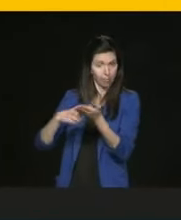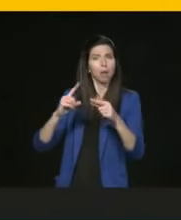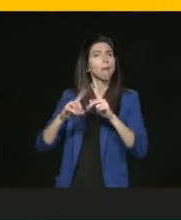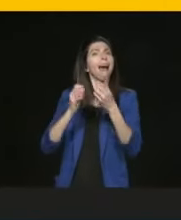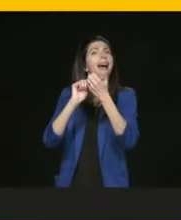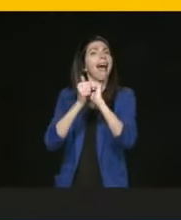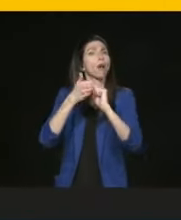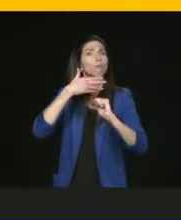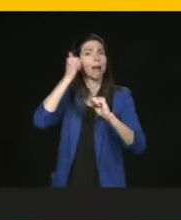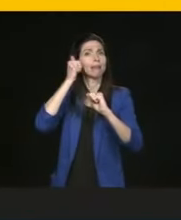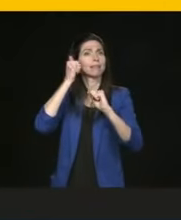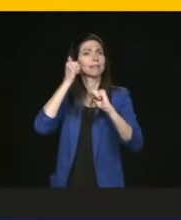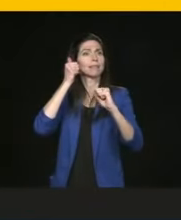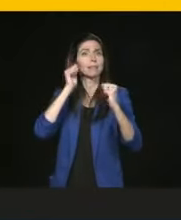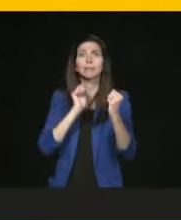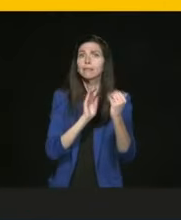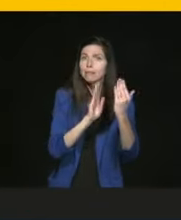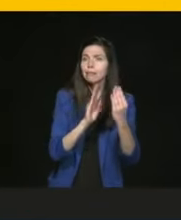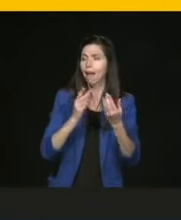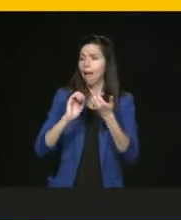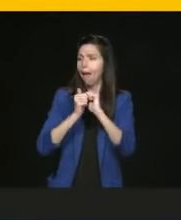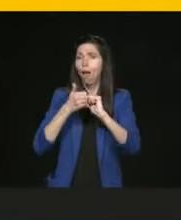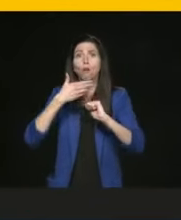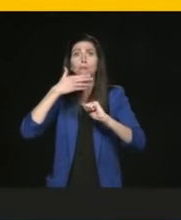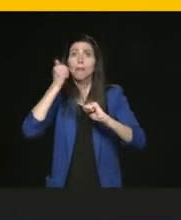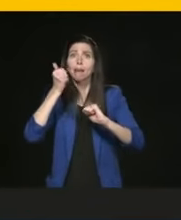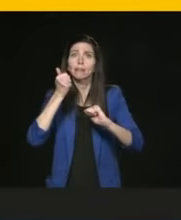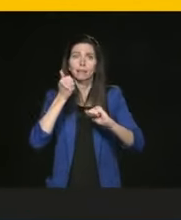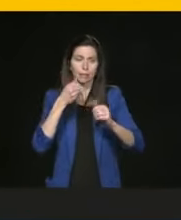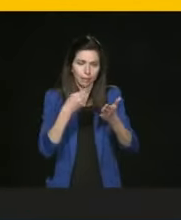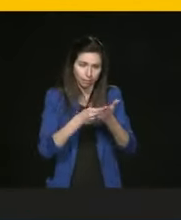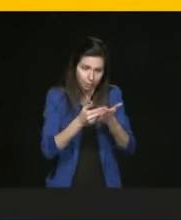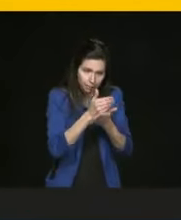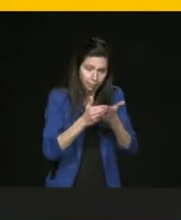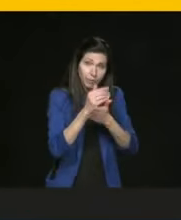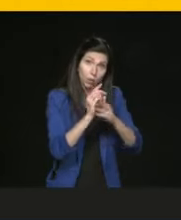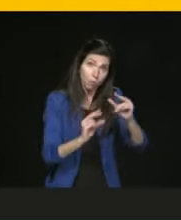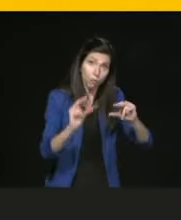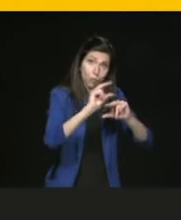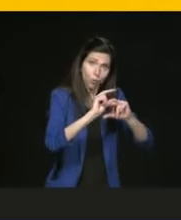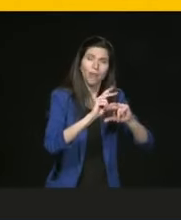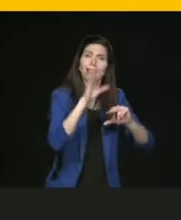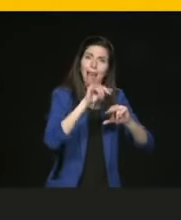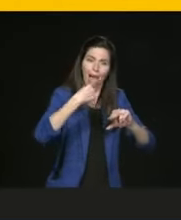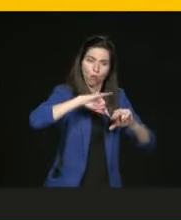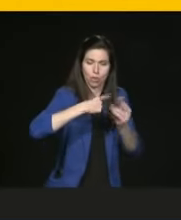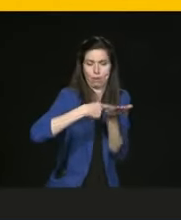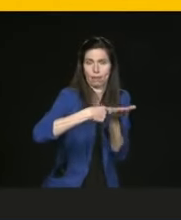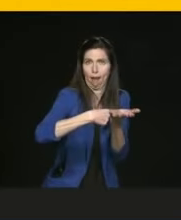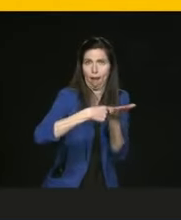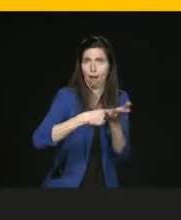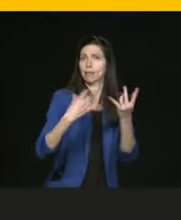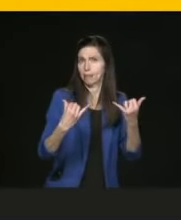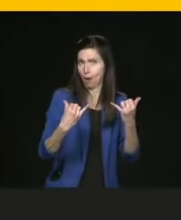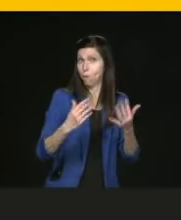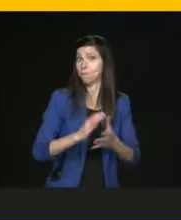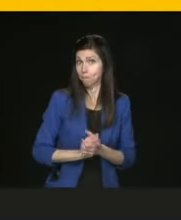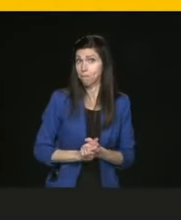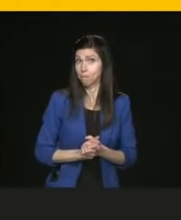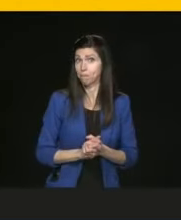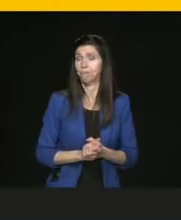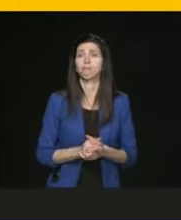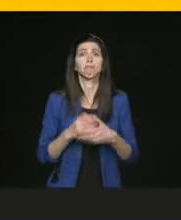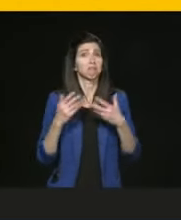right ways for the federal government to provide financial support and salary top-ups. There are jurisdiction